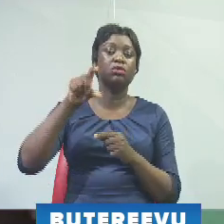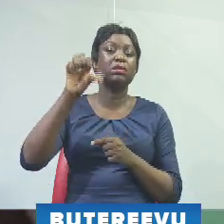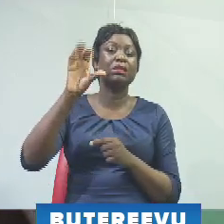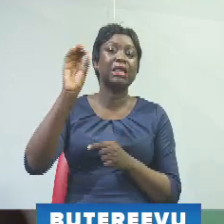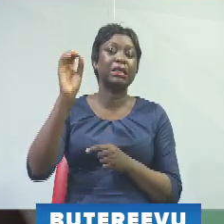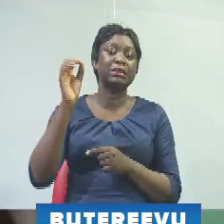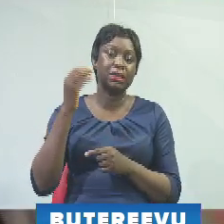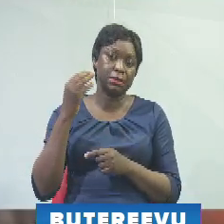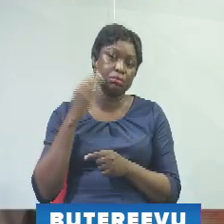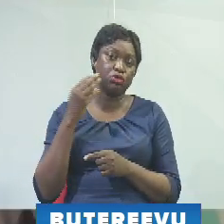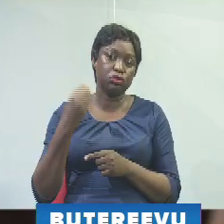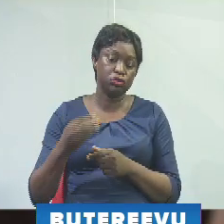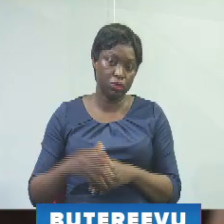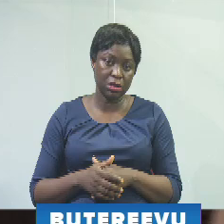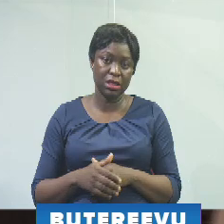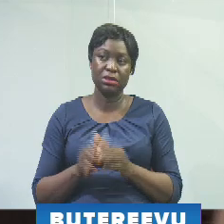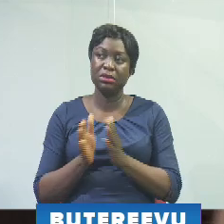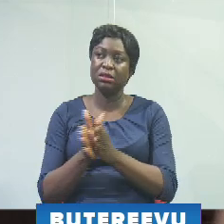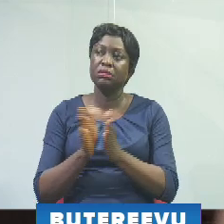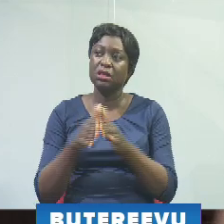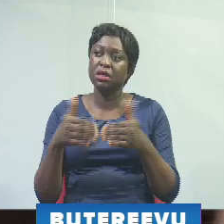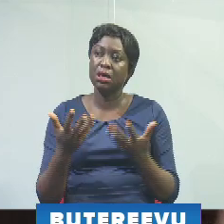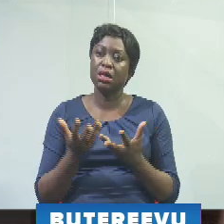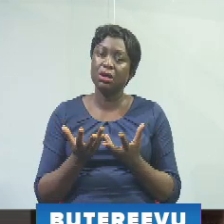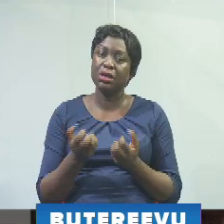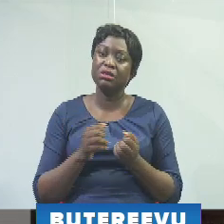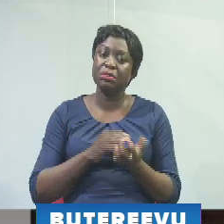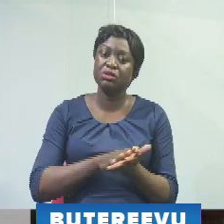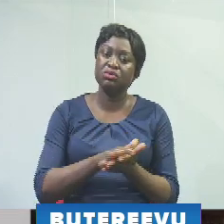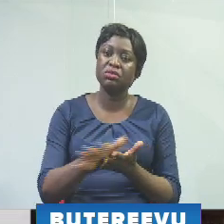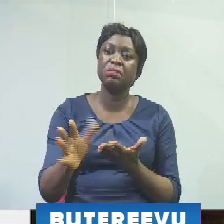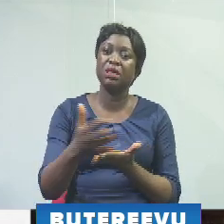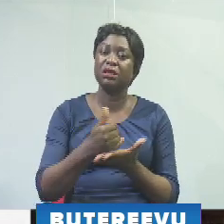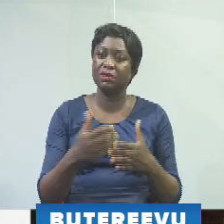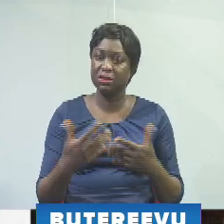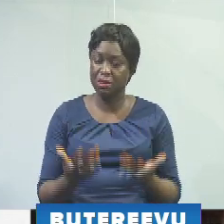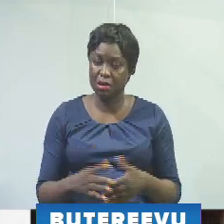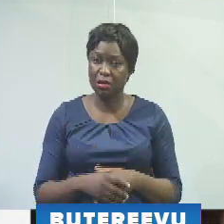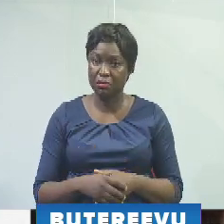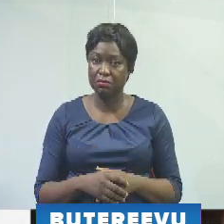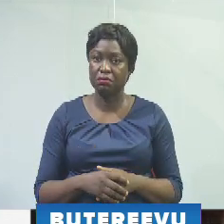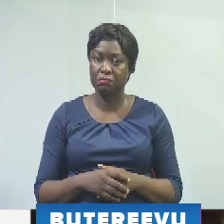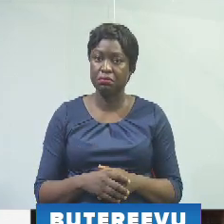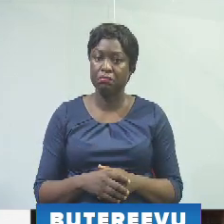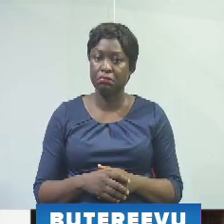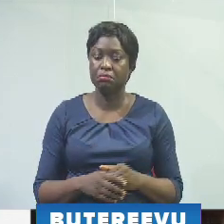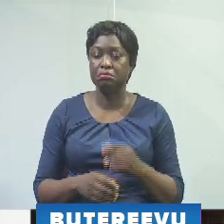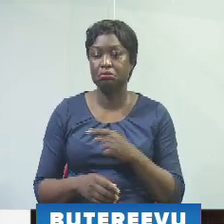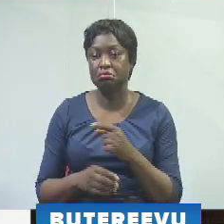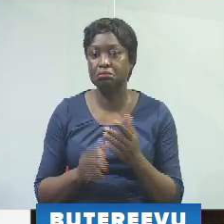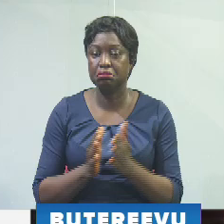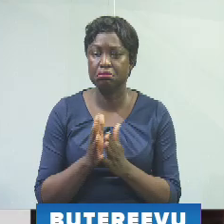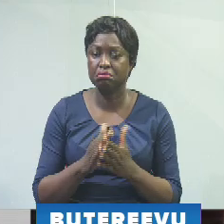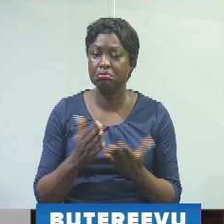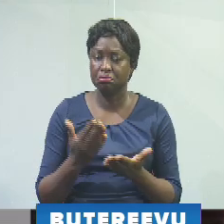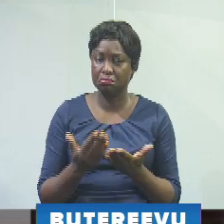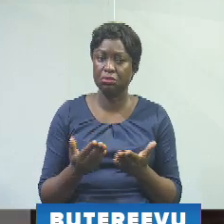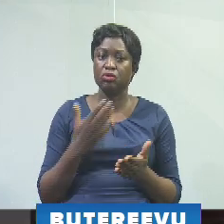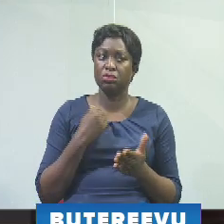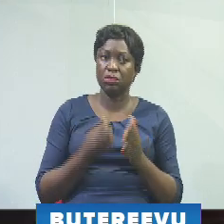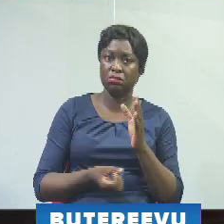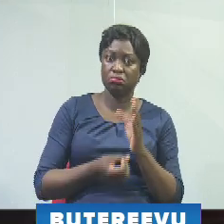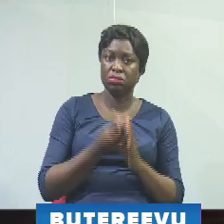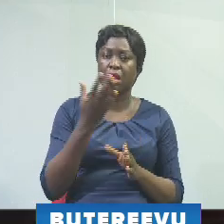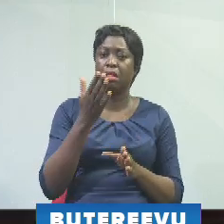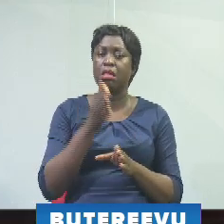baagala okusaasaanyaamu ensimbi zino. We are going to invest another $20 million and to build a